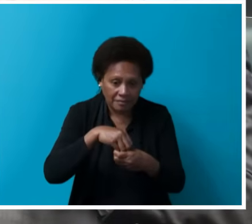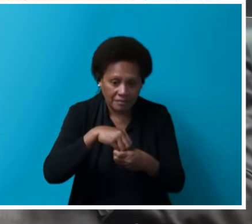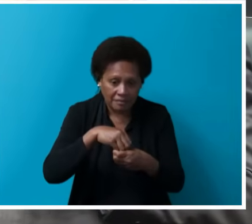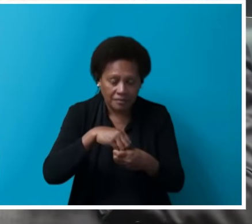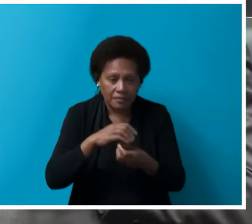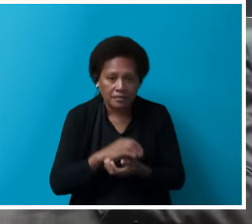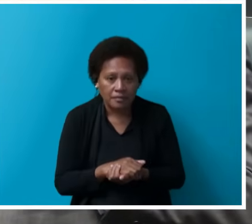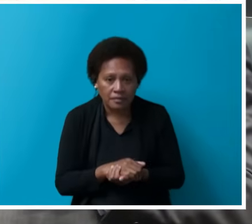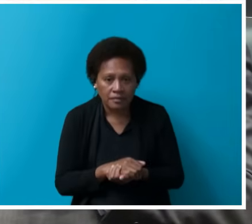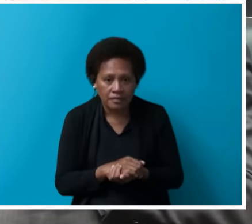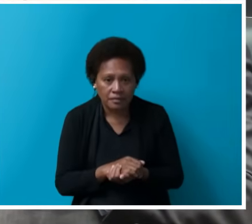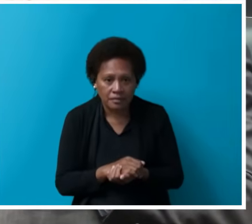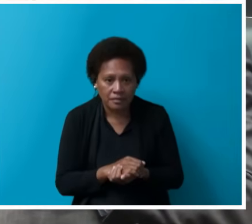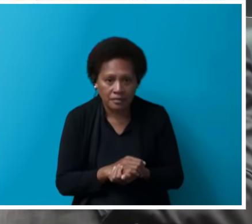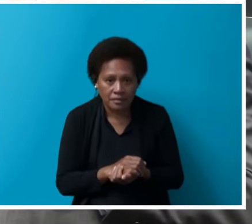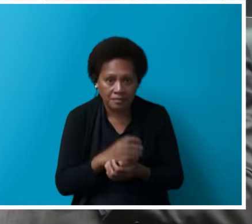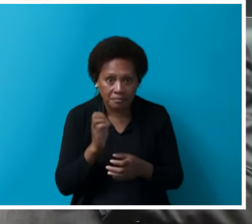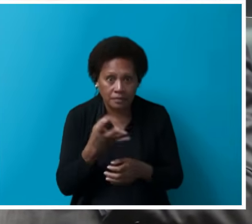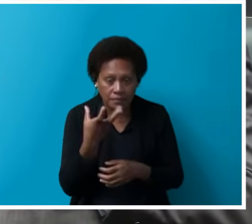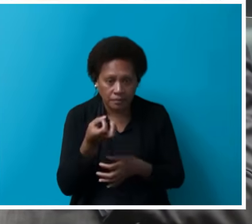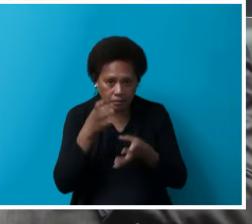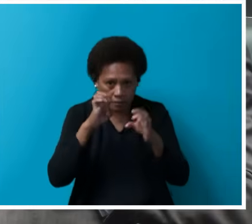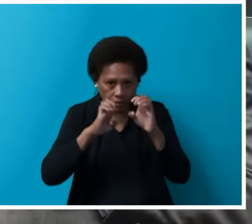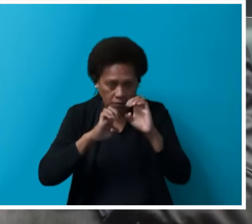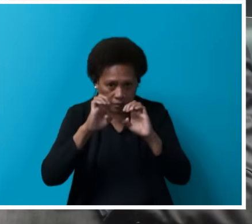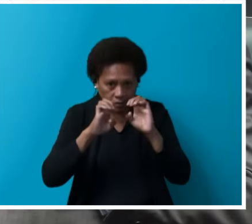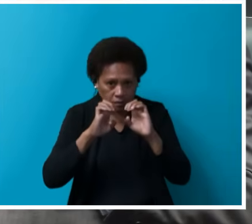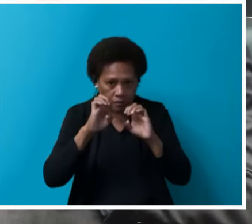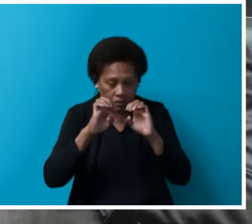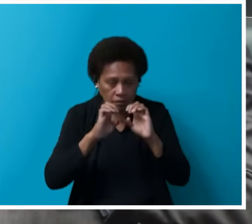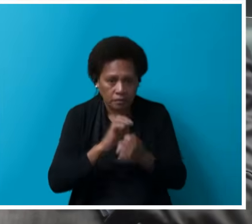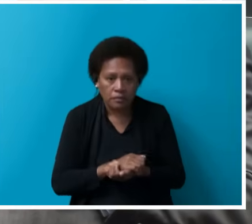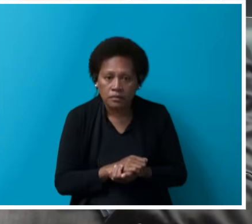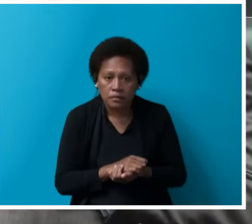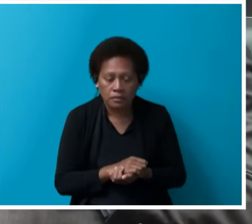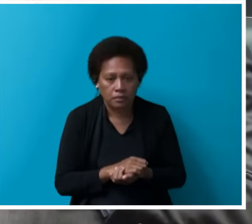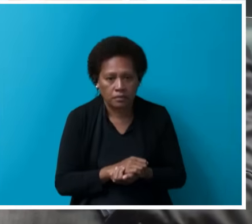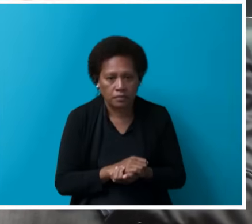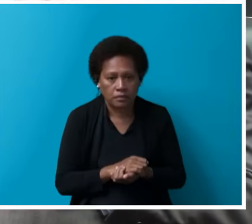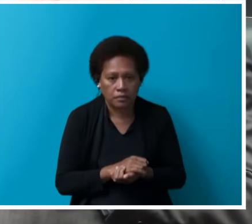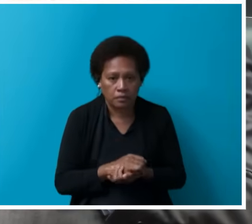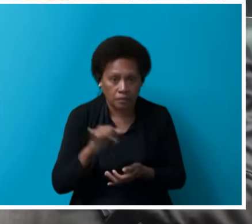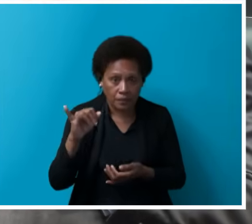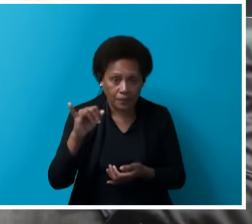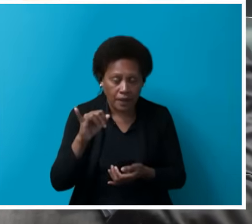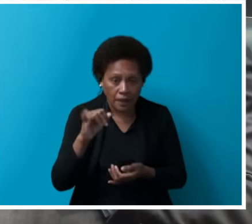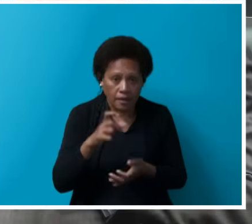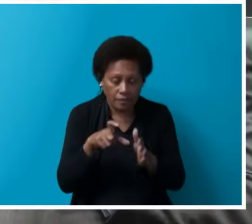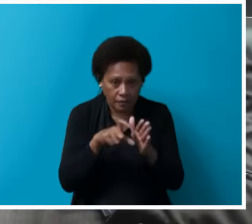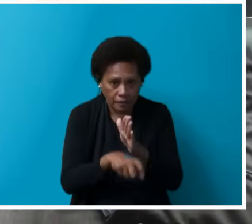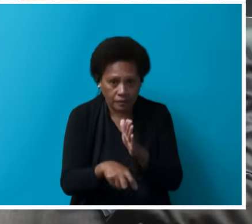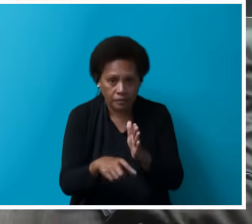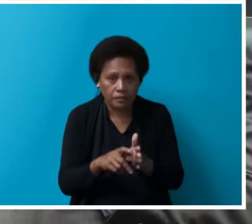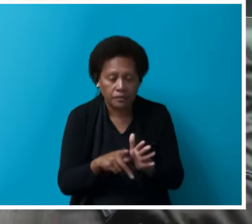When you have a devaluation, Mr. Speaker, our import cost goes up. The price of, and